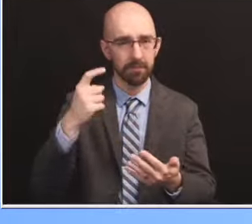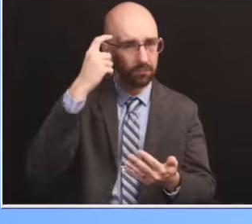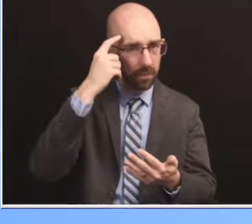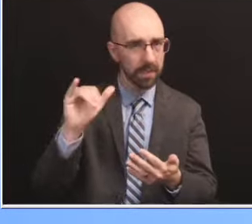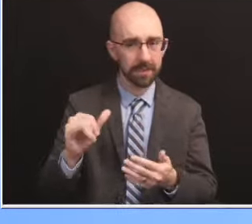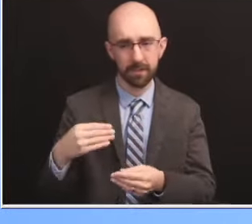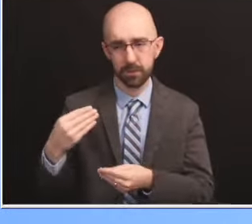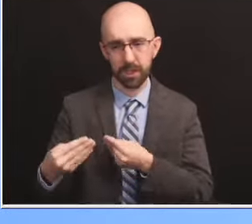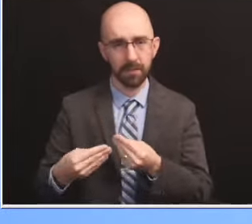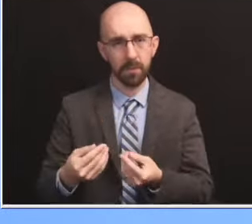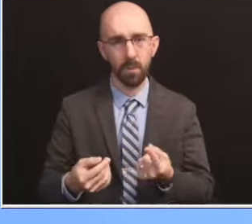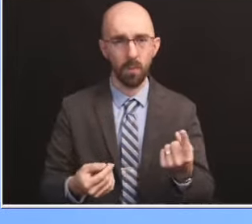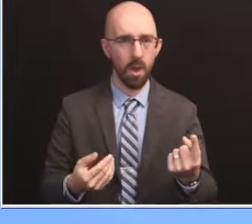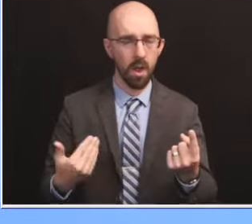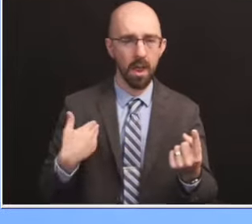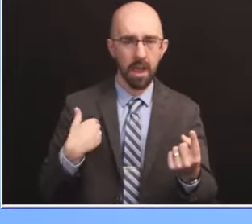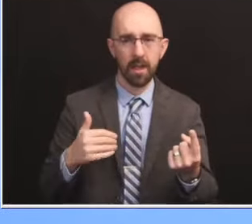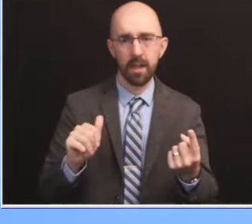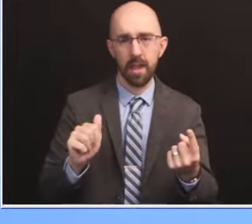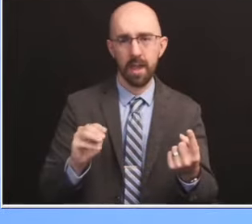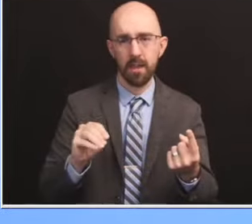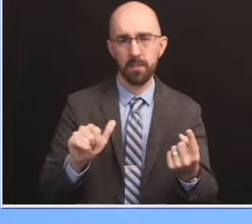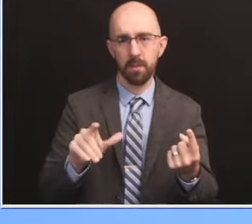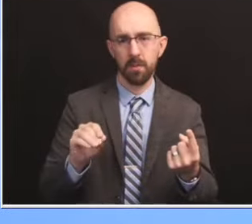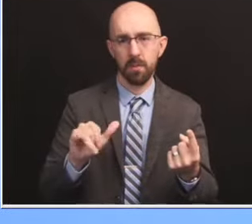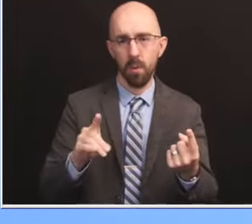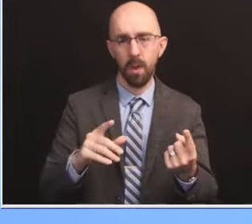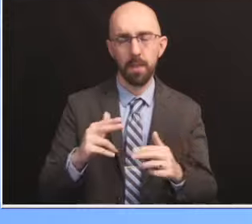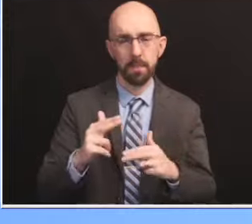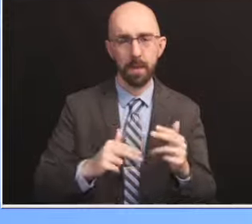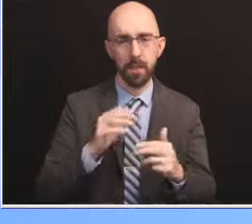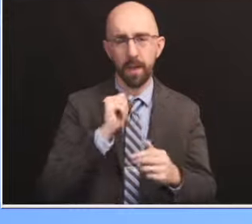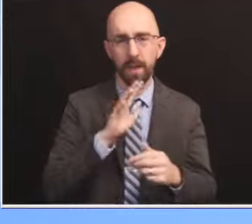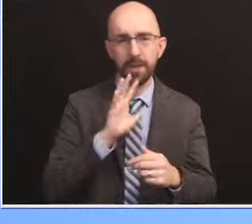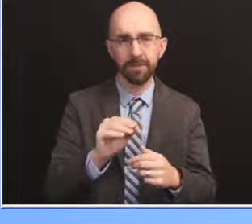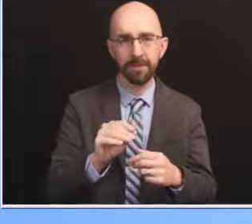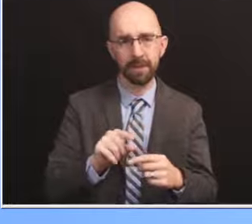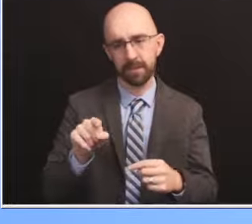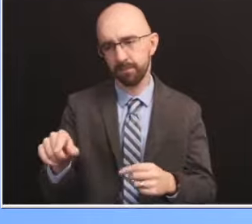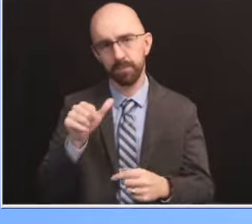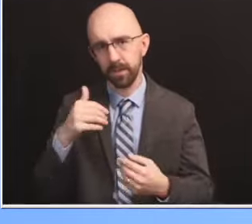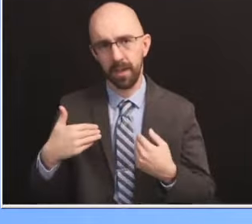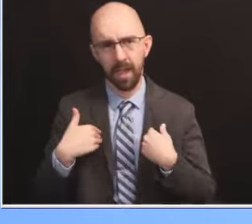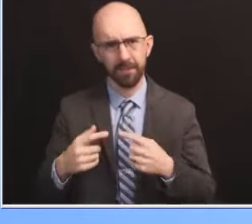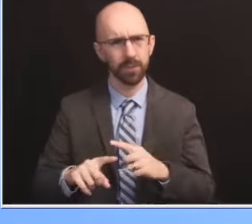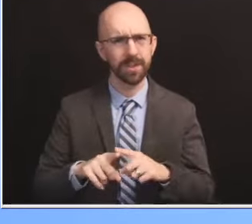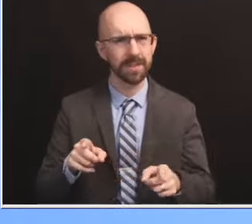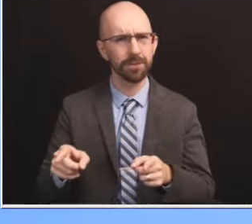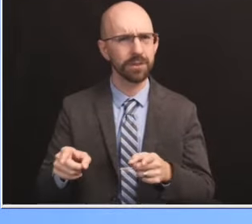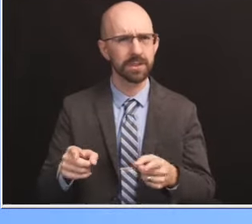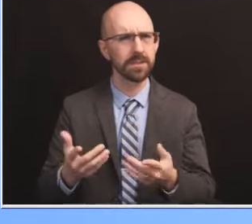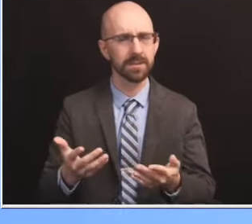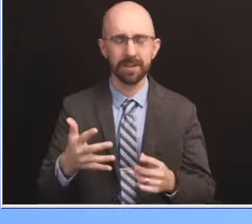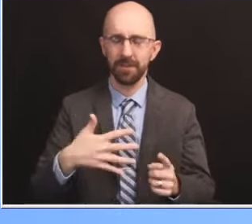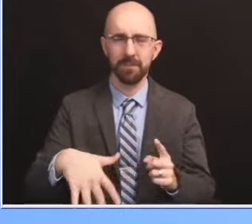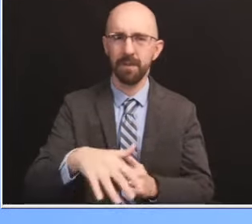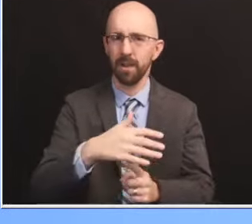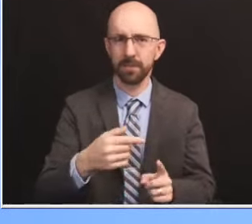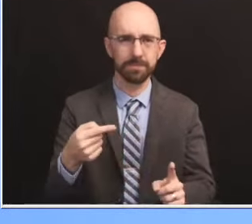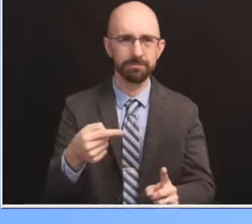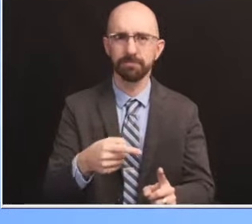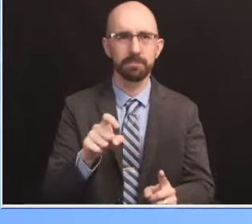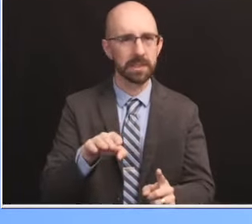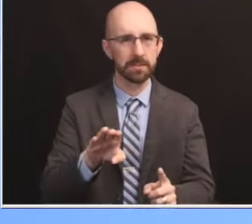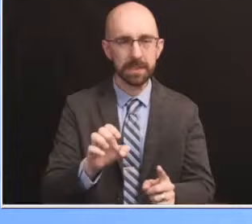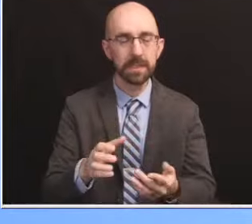one has amyloid pathology building up at age 50 and one doesn't. And what's the difference between that? It's the environment part, right? Okay. So that